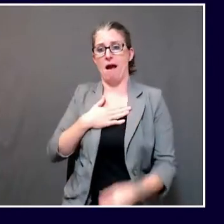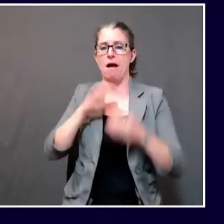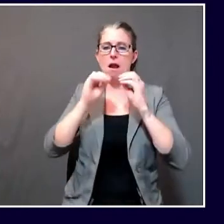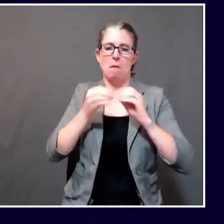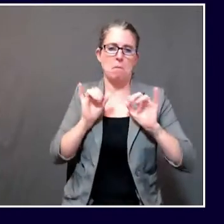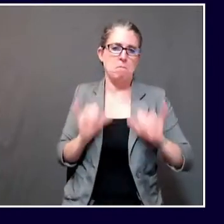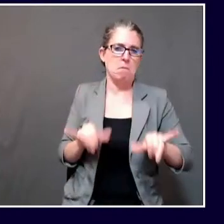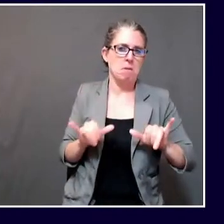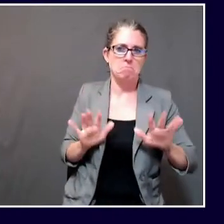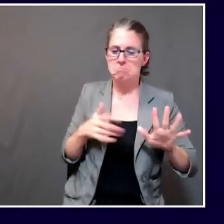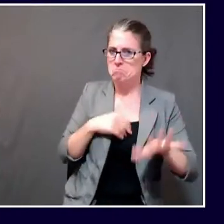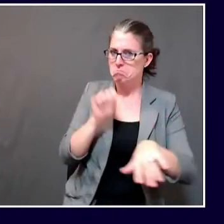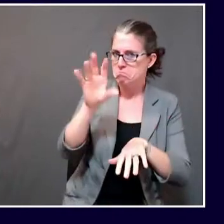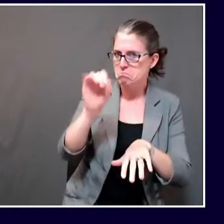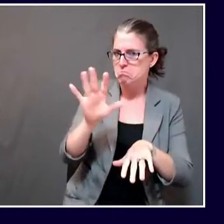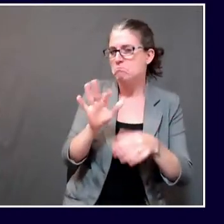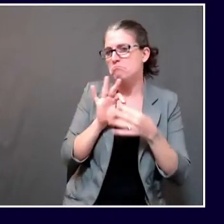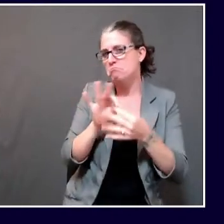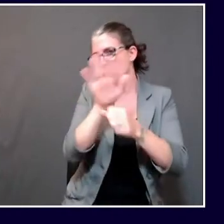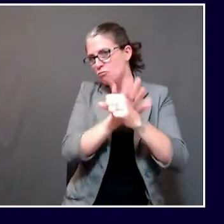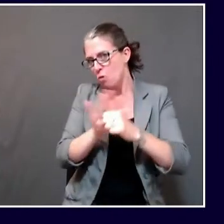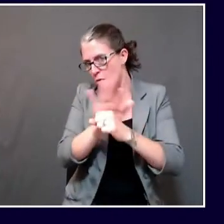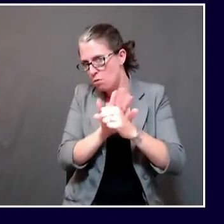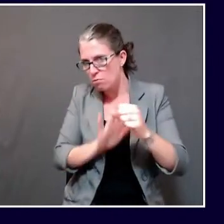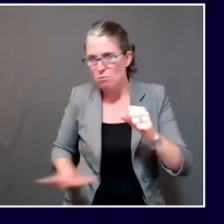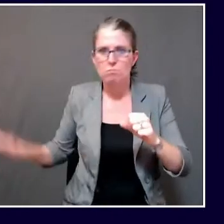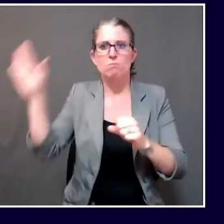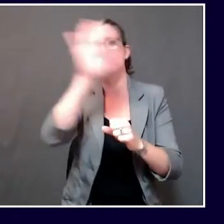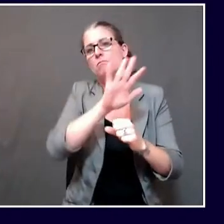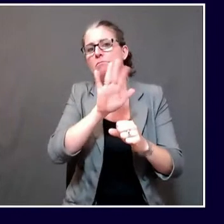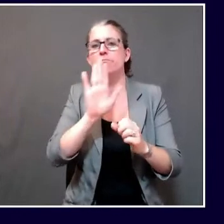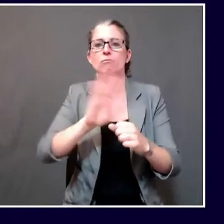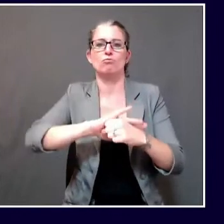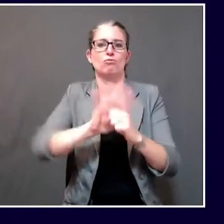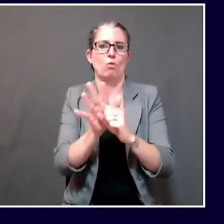Right now, across the state, there are a total of